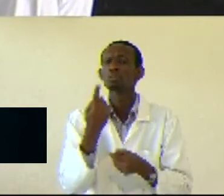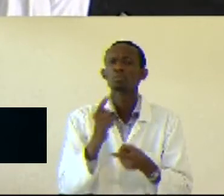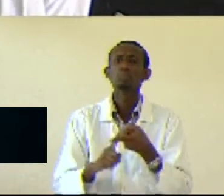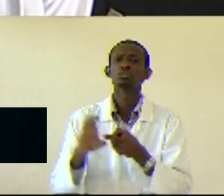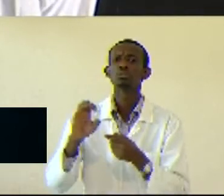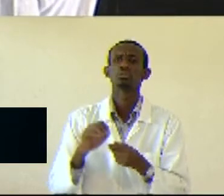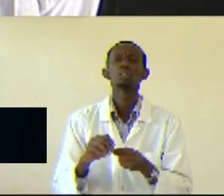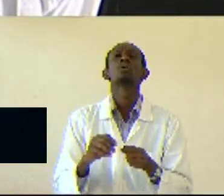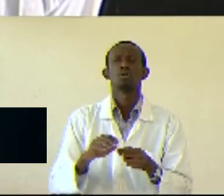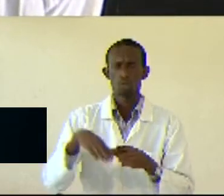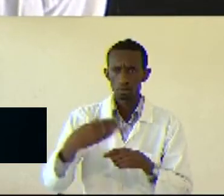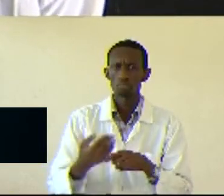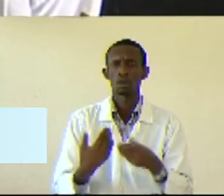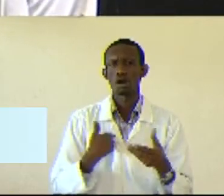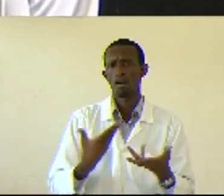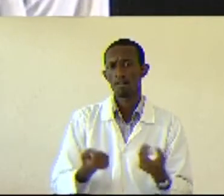that I have a half